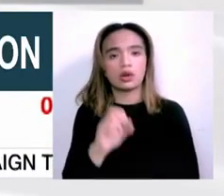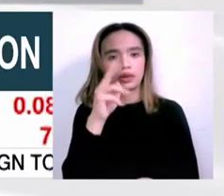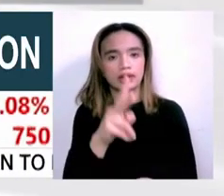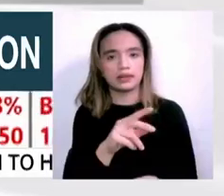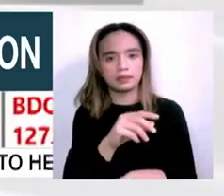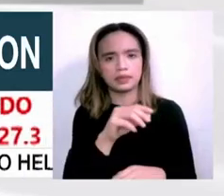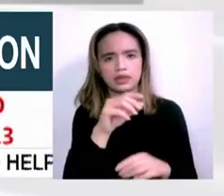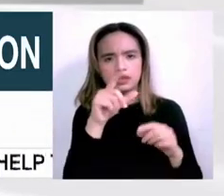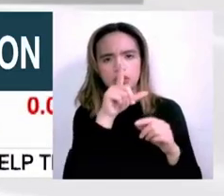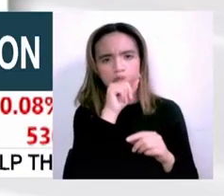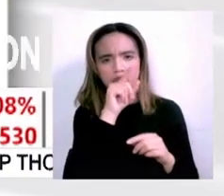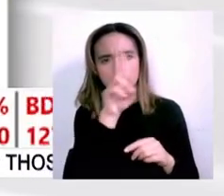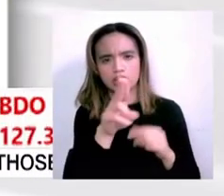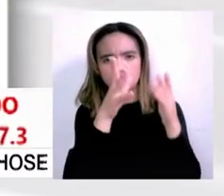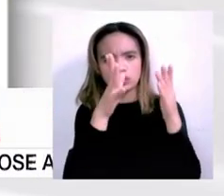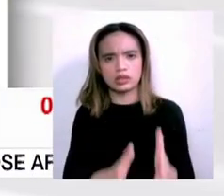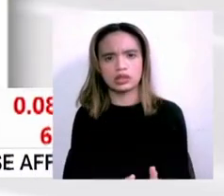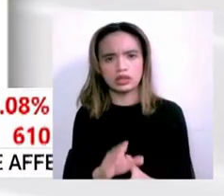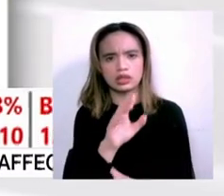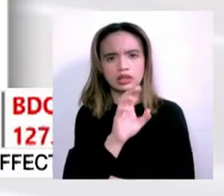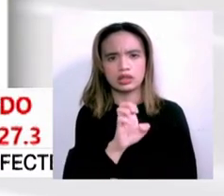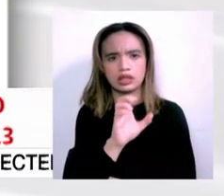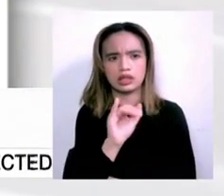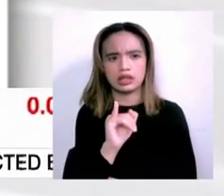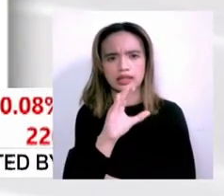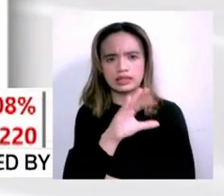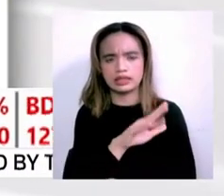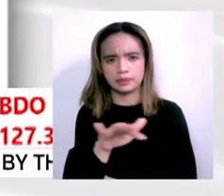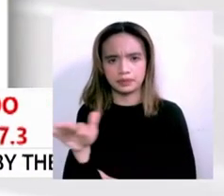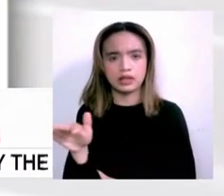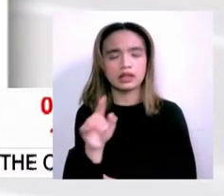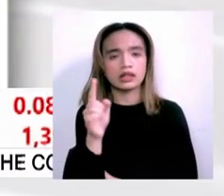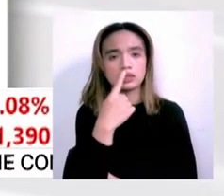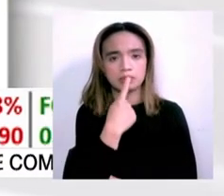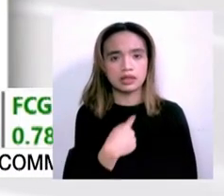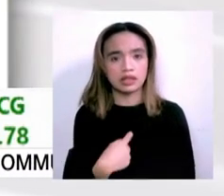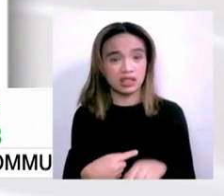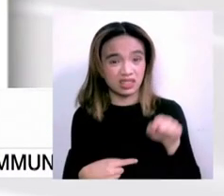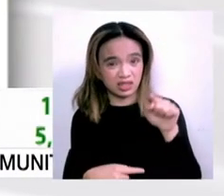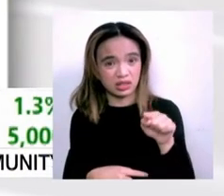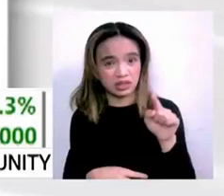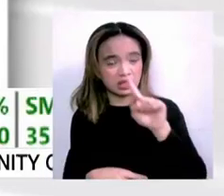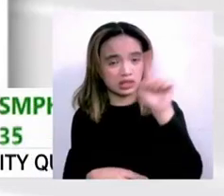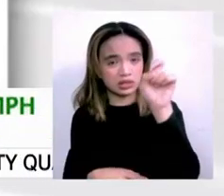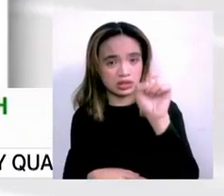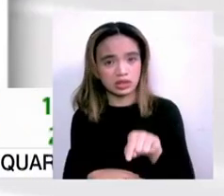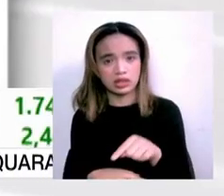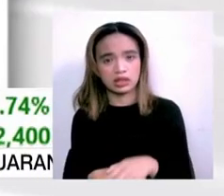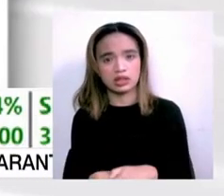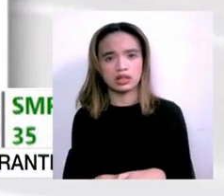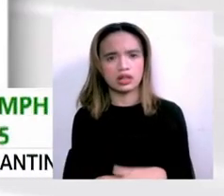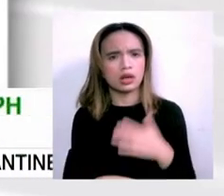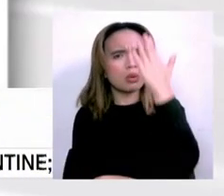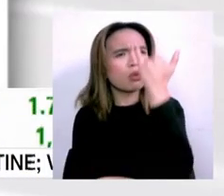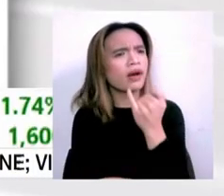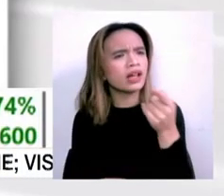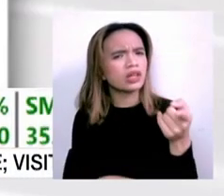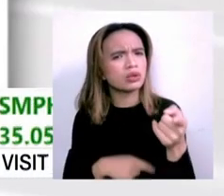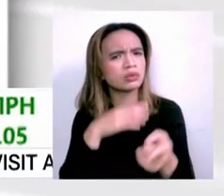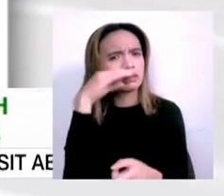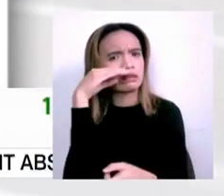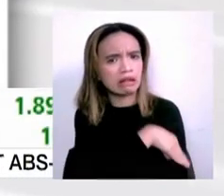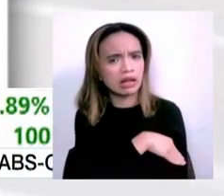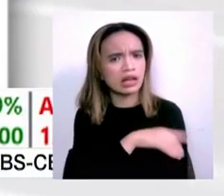EIC versus fascism. What he said he was asking actually about why you lied about